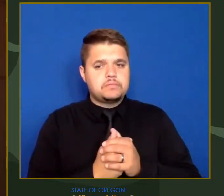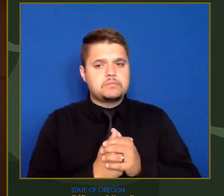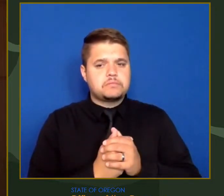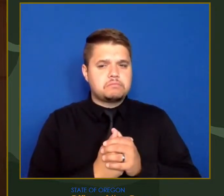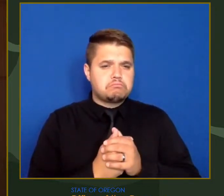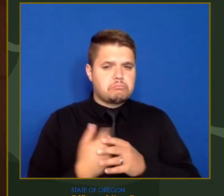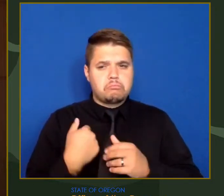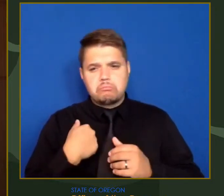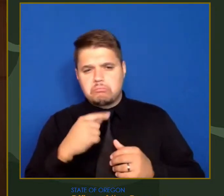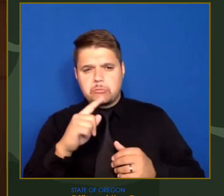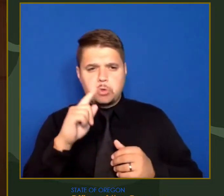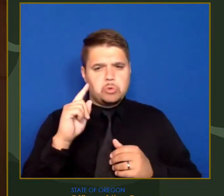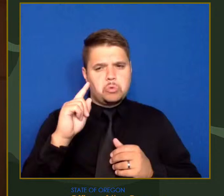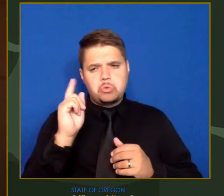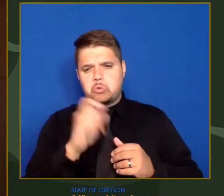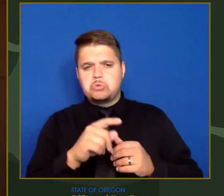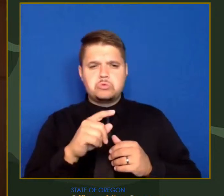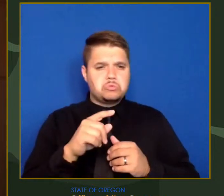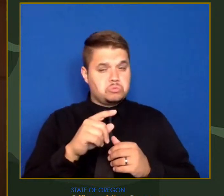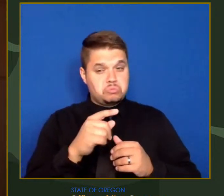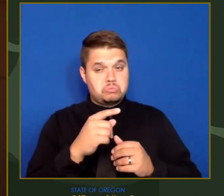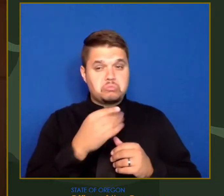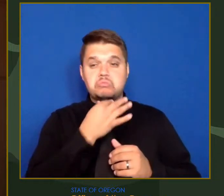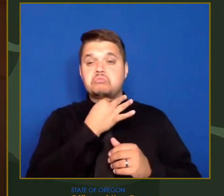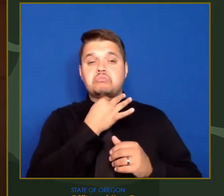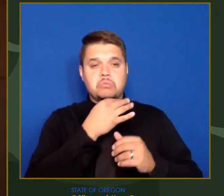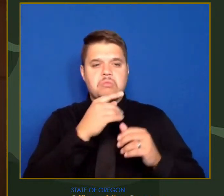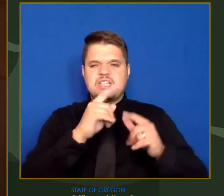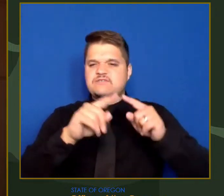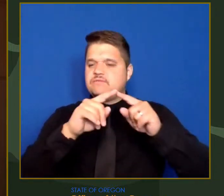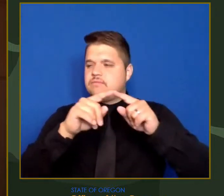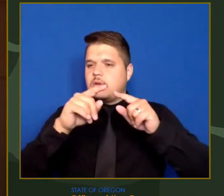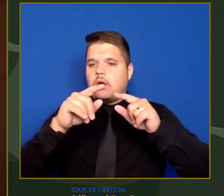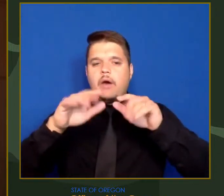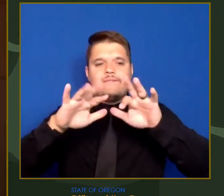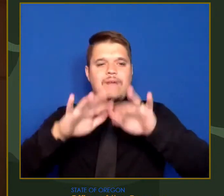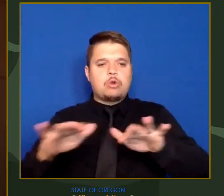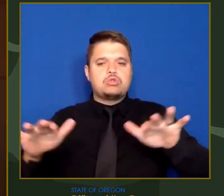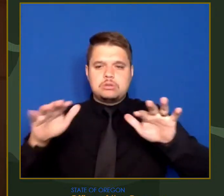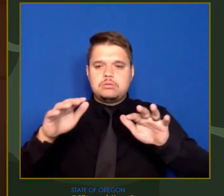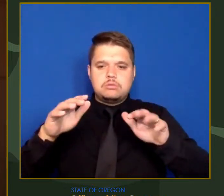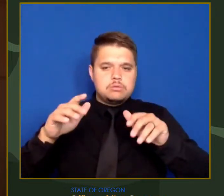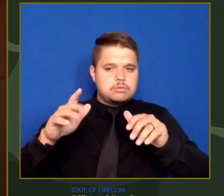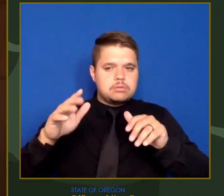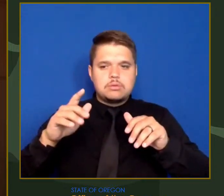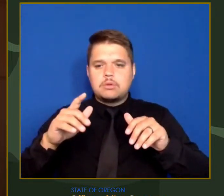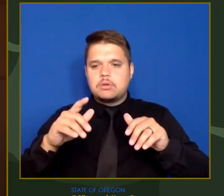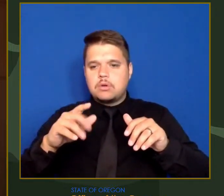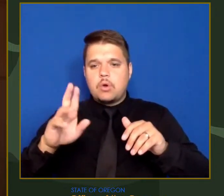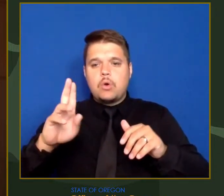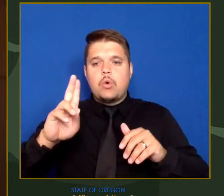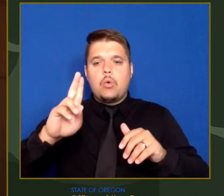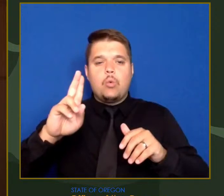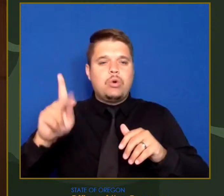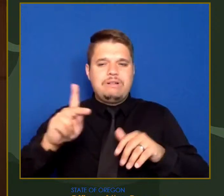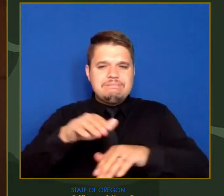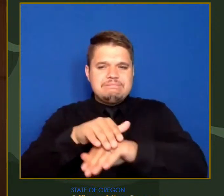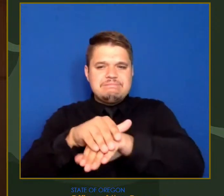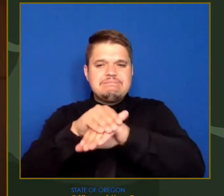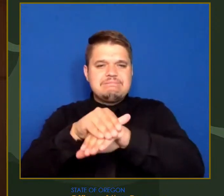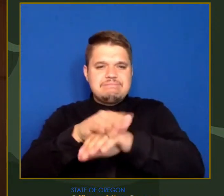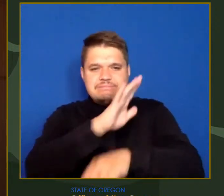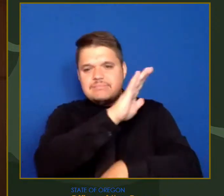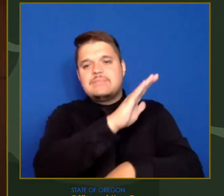involving variants. In the United Kingdom on Tuesday, they reported the first day without any deaths